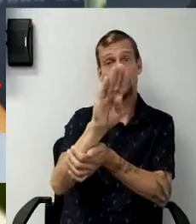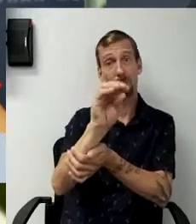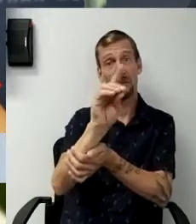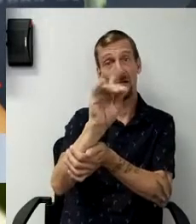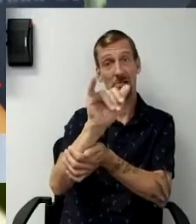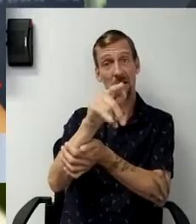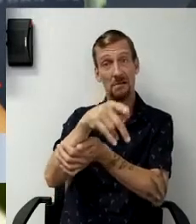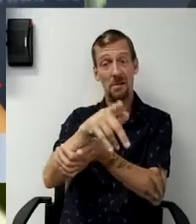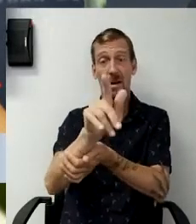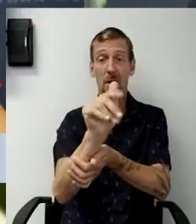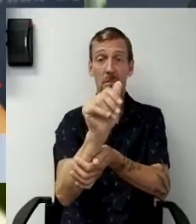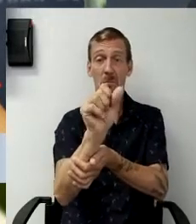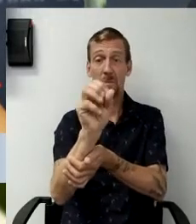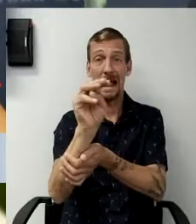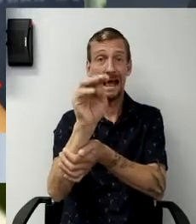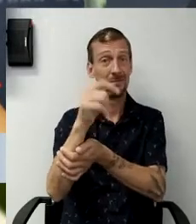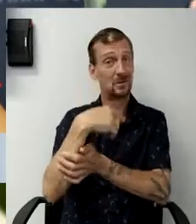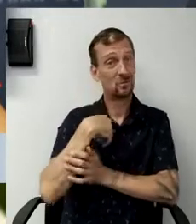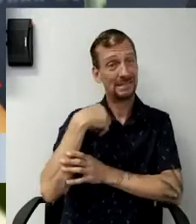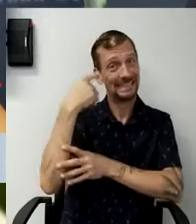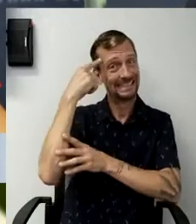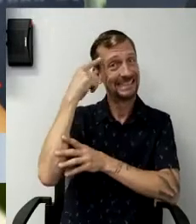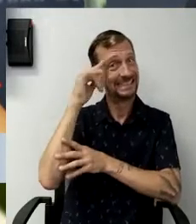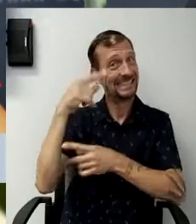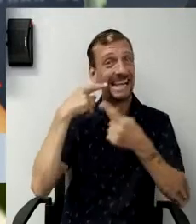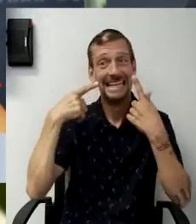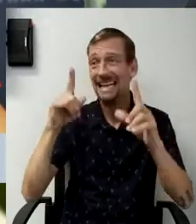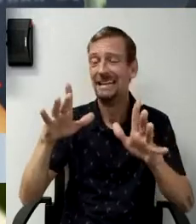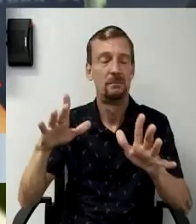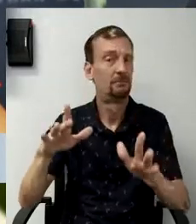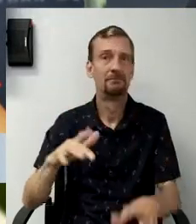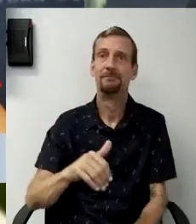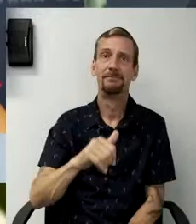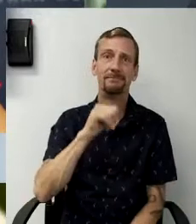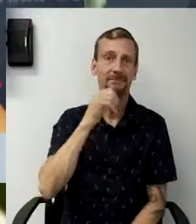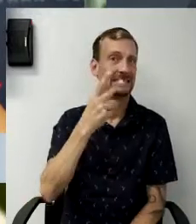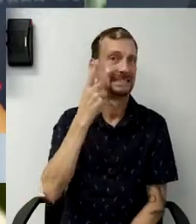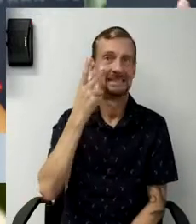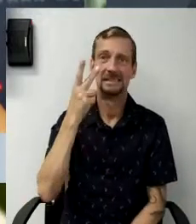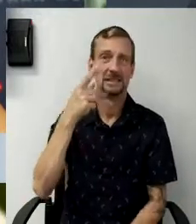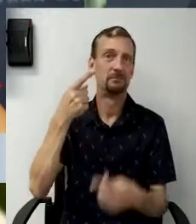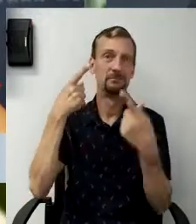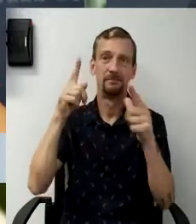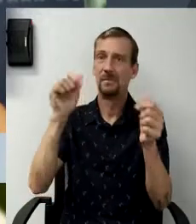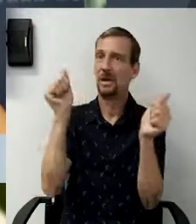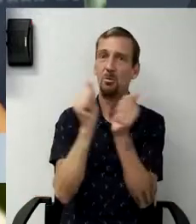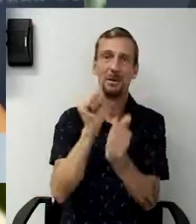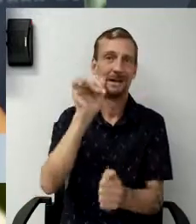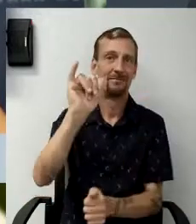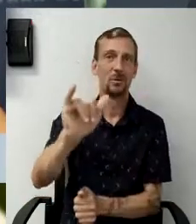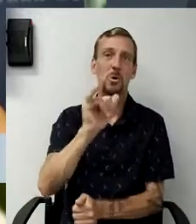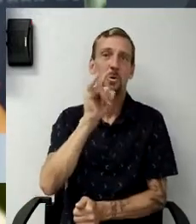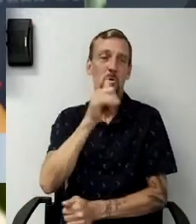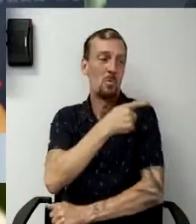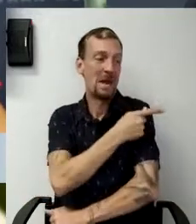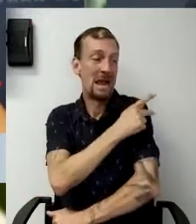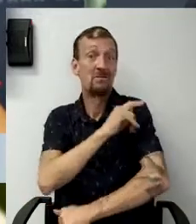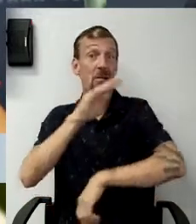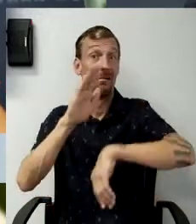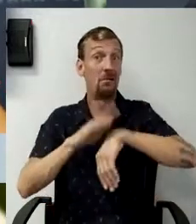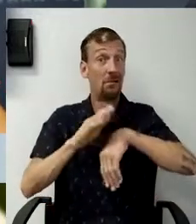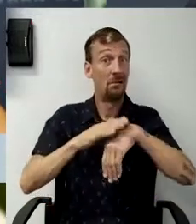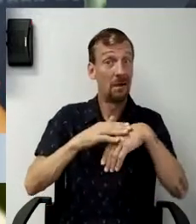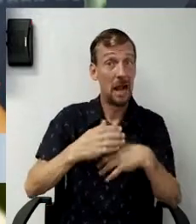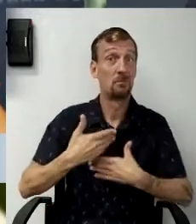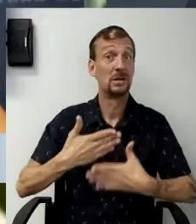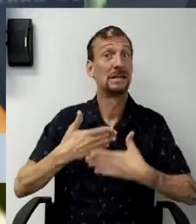not seeing as much success in those patients that are on ventilators. So that's why we're